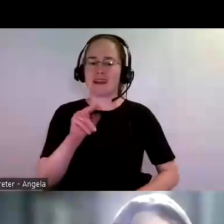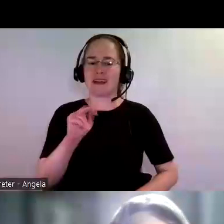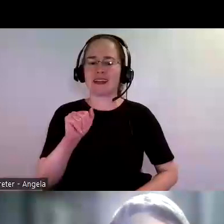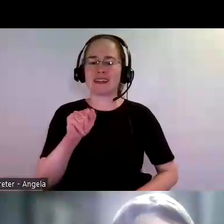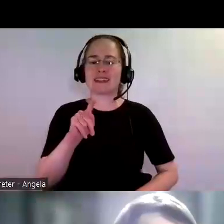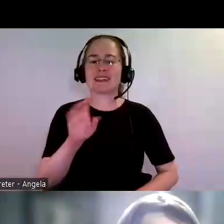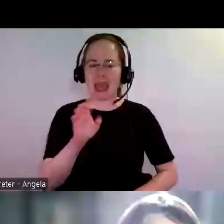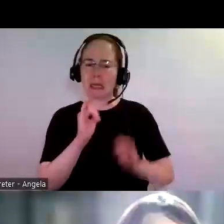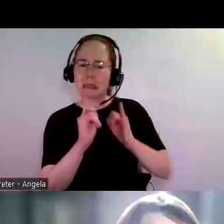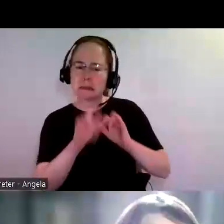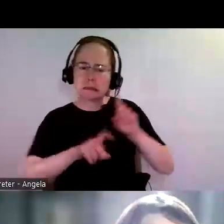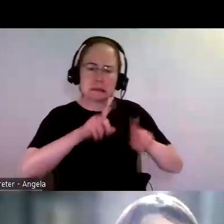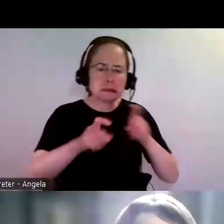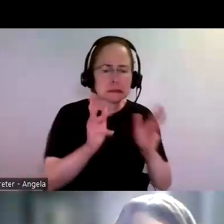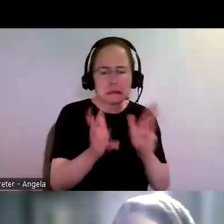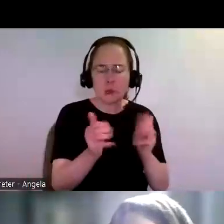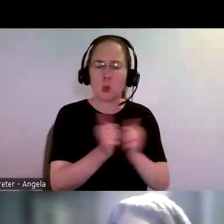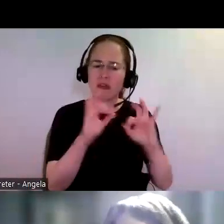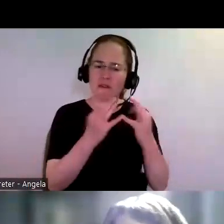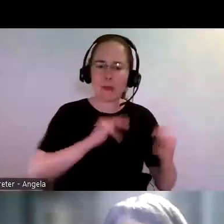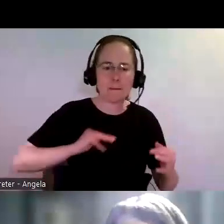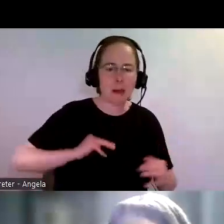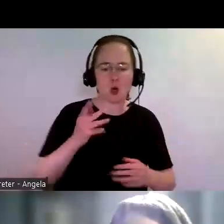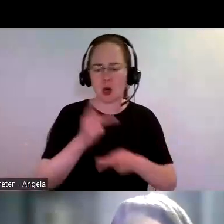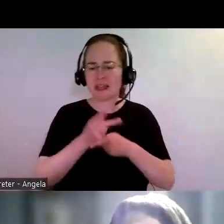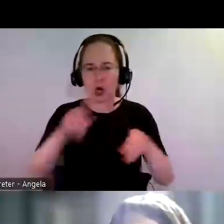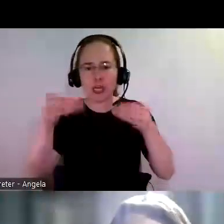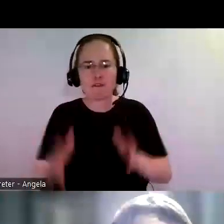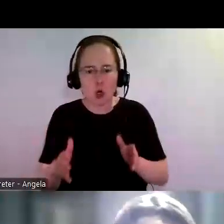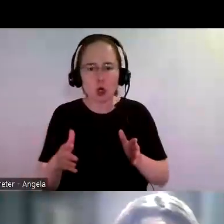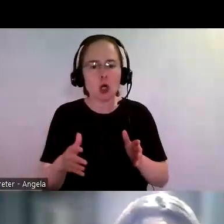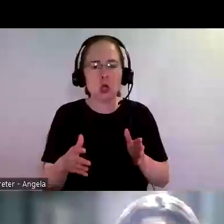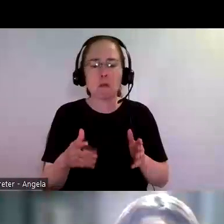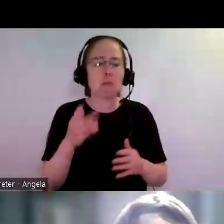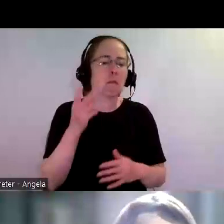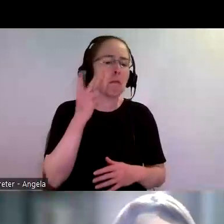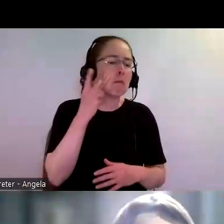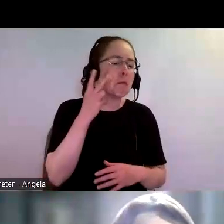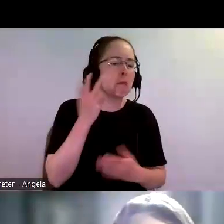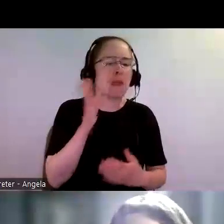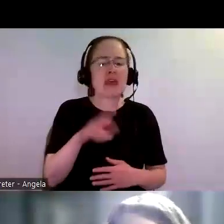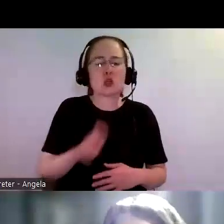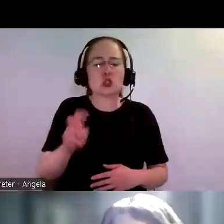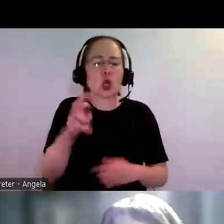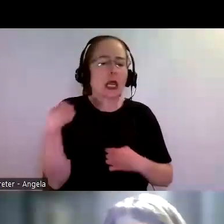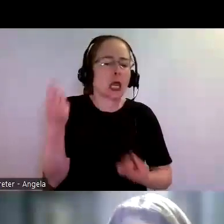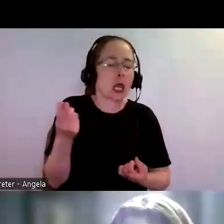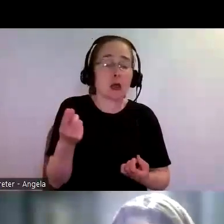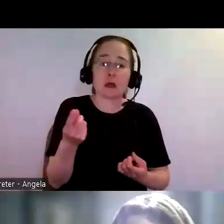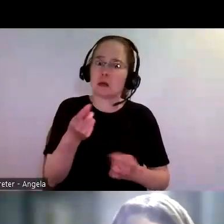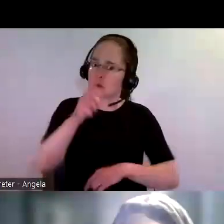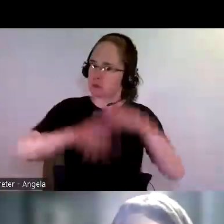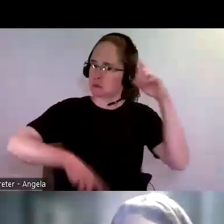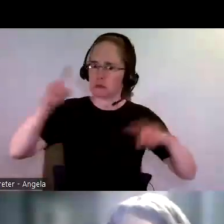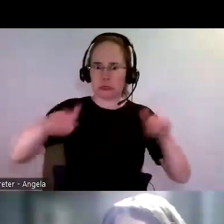with the family member or the caregiver to see where they're at in their journey, because each person's journey is